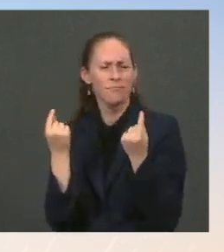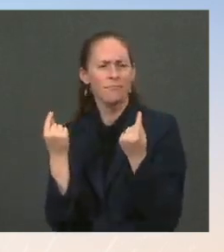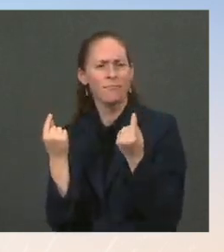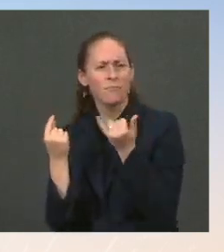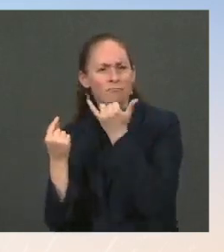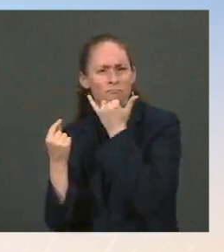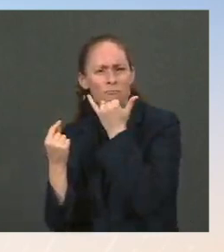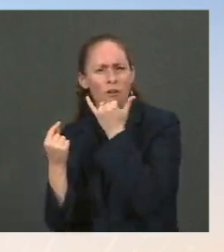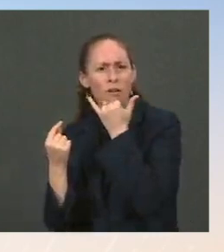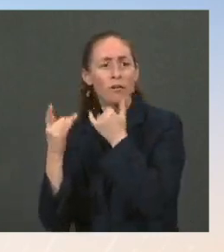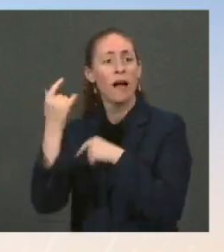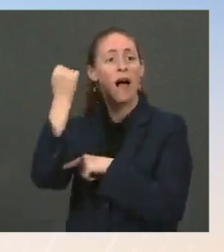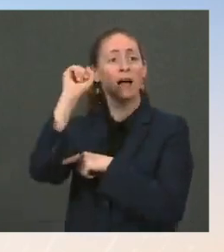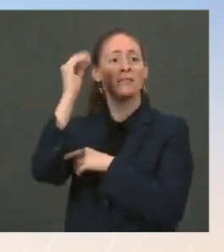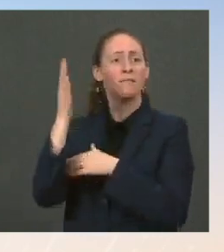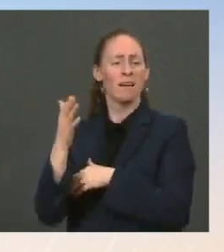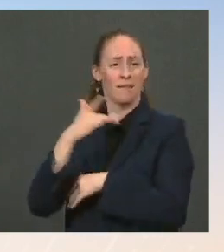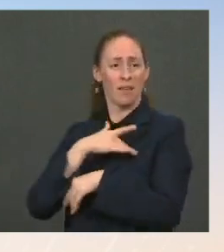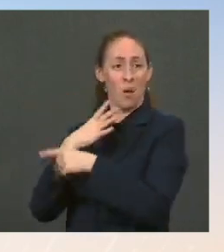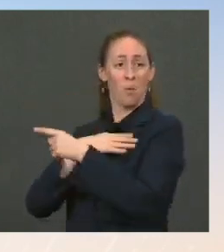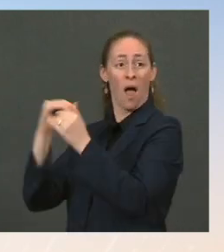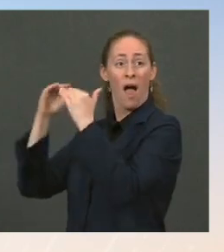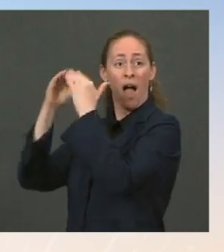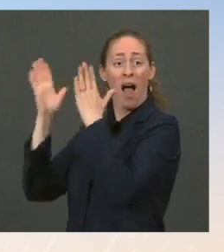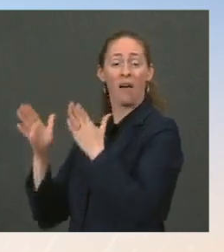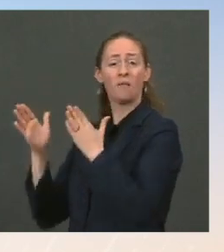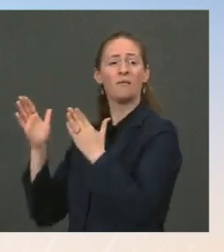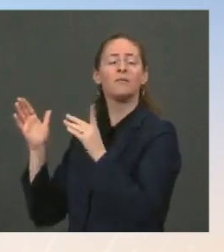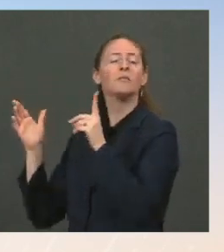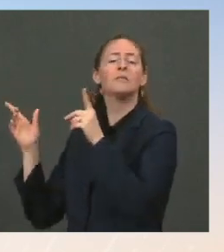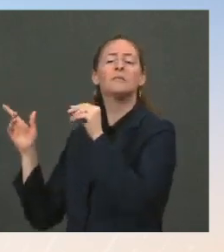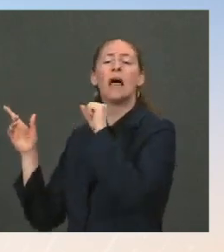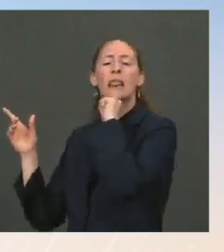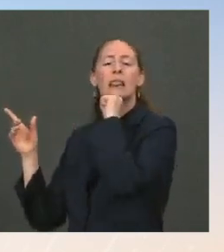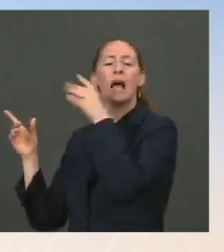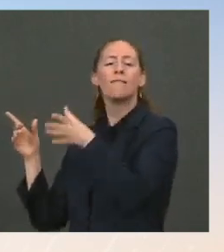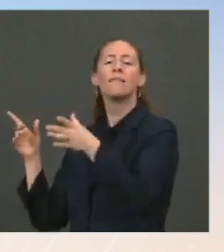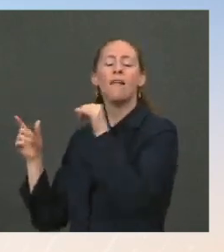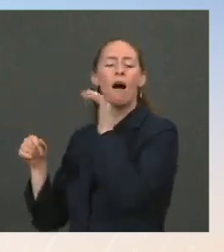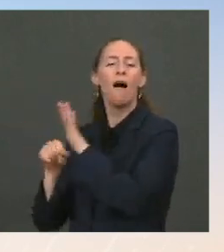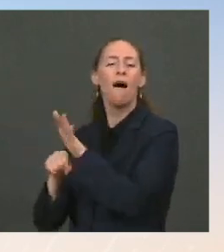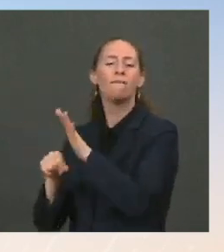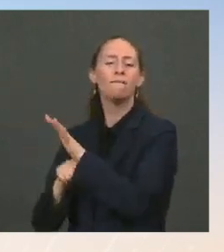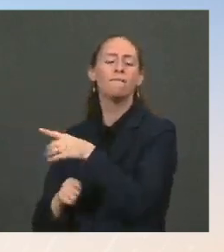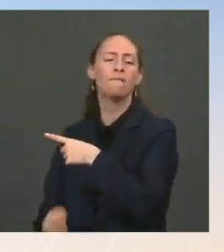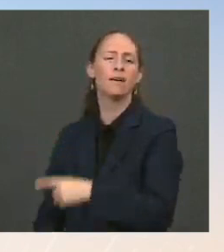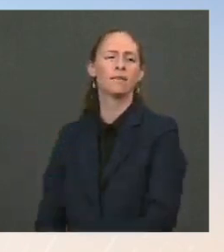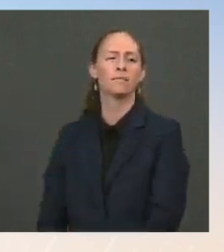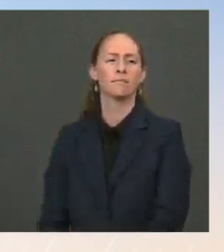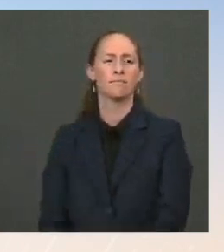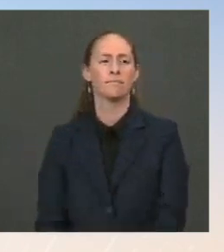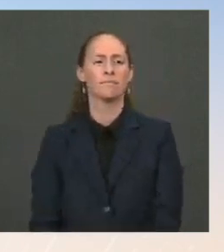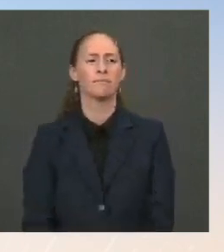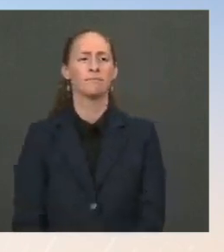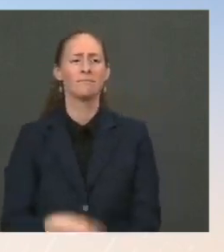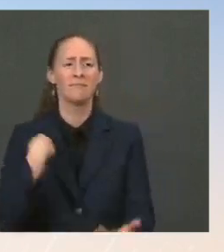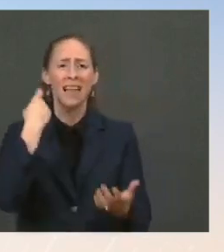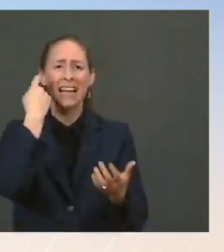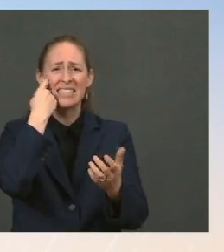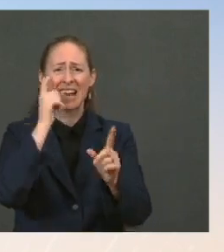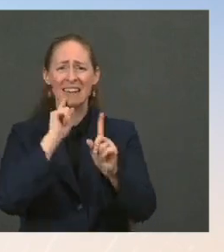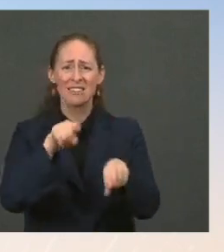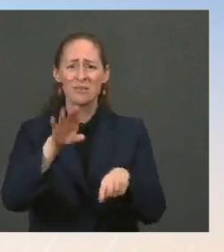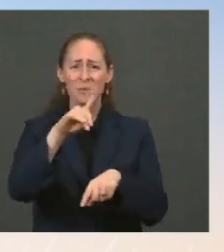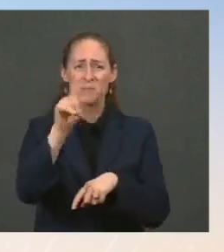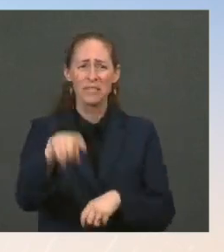saying this White House, the president, isn't doing enough on voting rights specifically? I think that was just the question I just answered. No, we're trying to get an